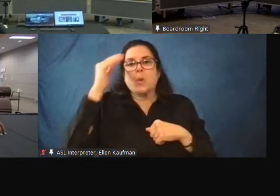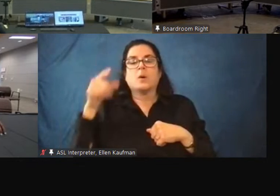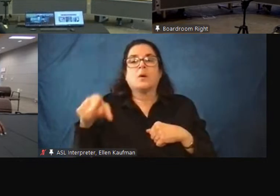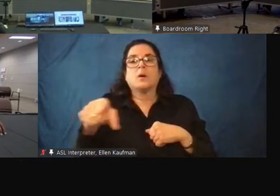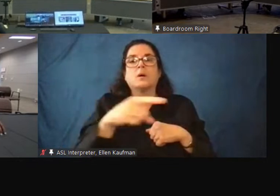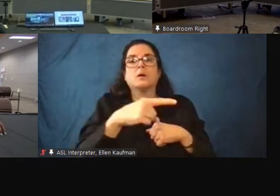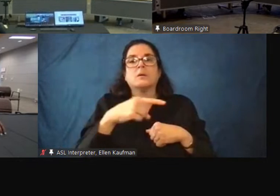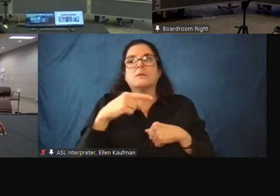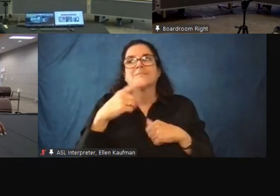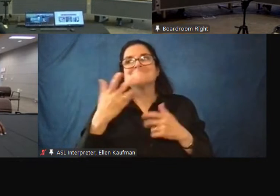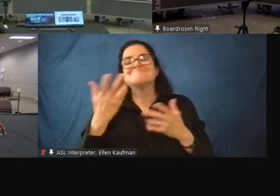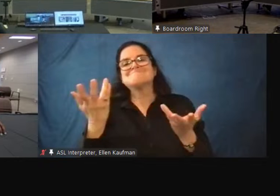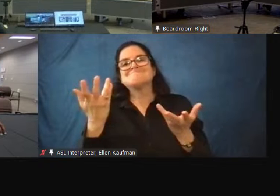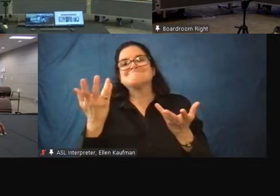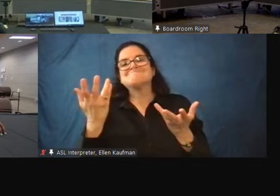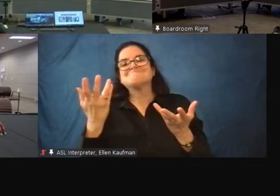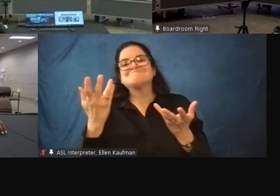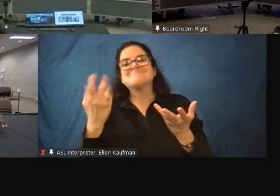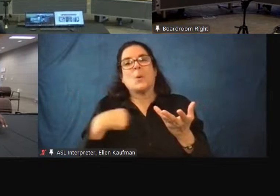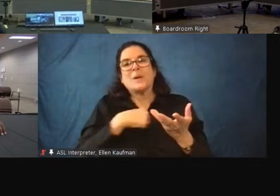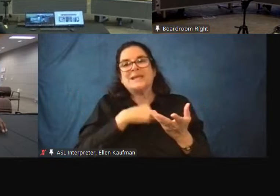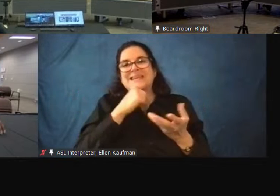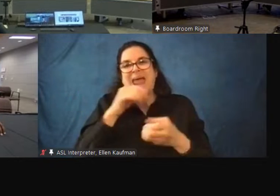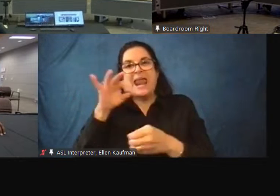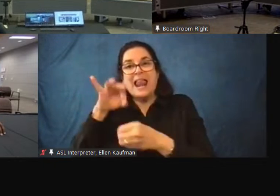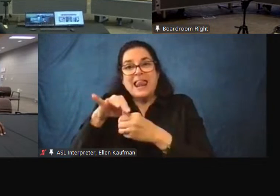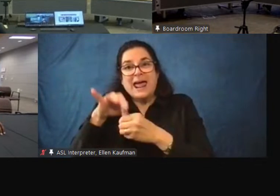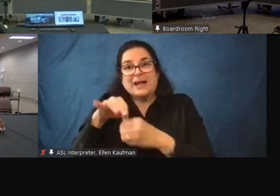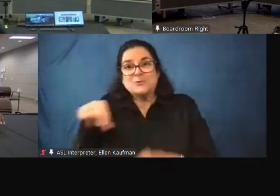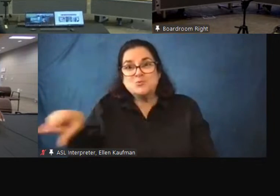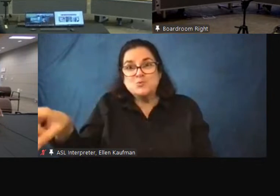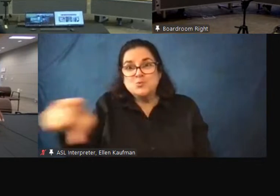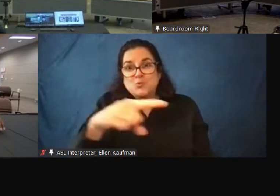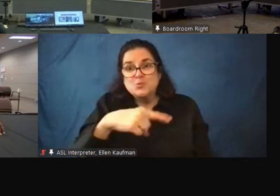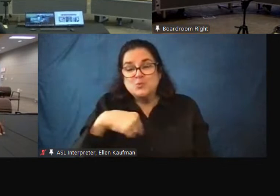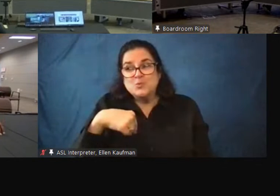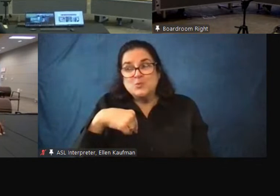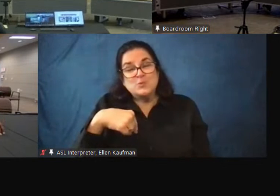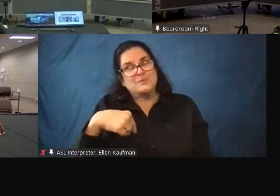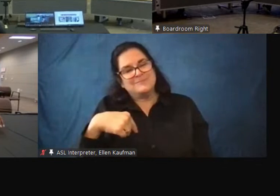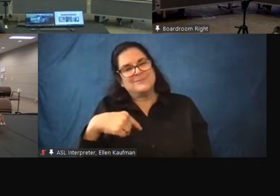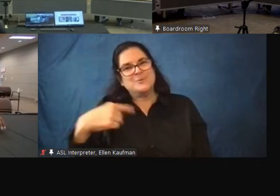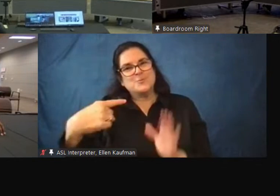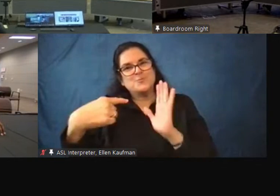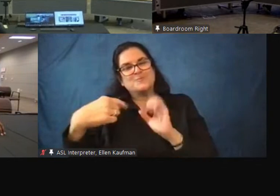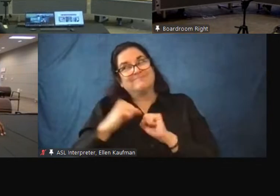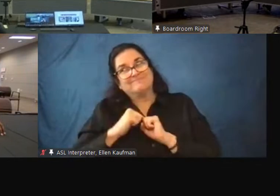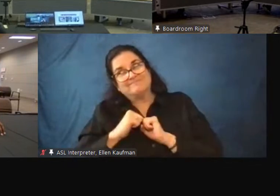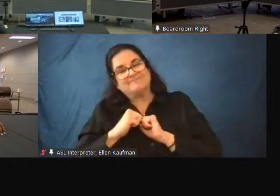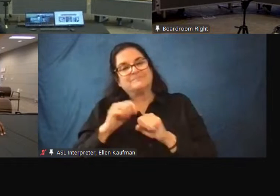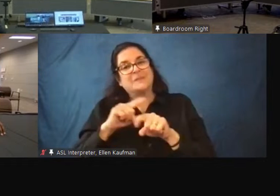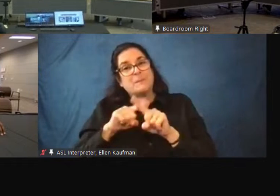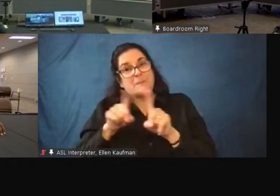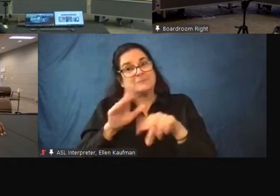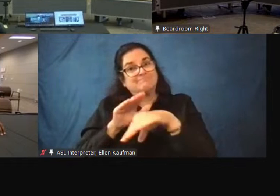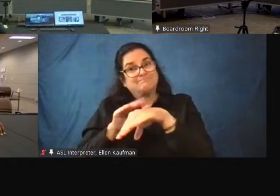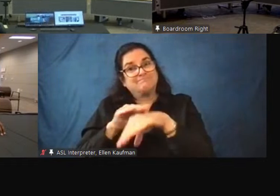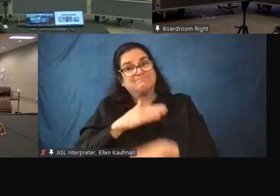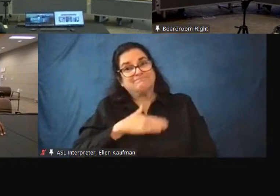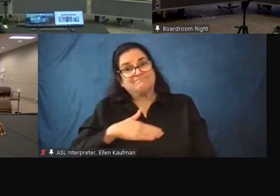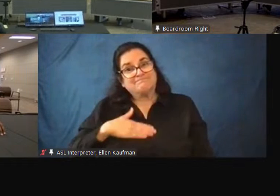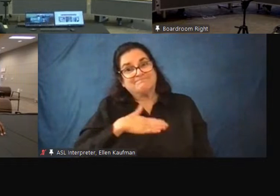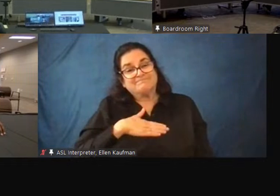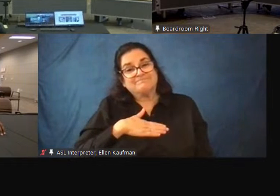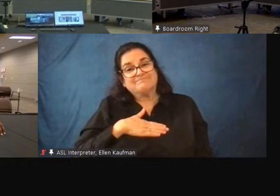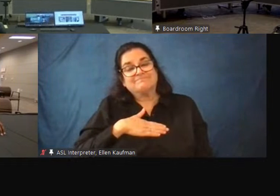public because we did not elect you. But hopefully, what I'm telling you, put it in consideration. Let's get the in-house